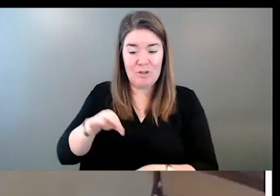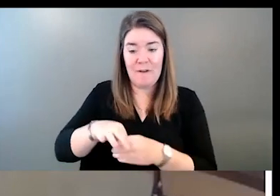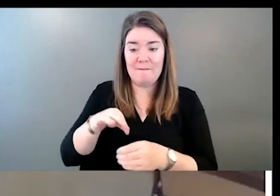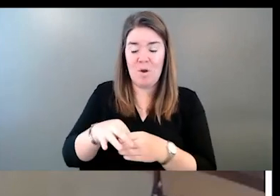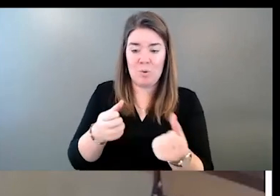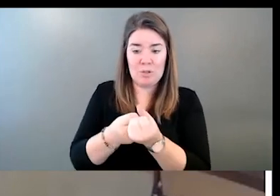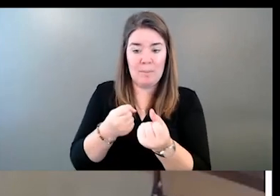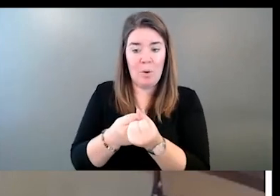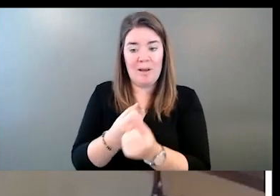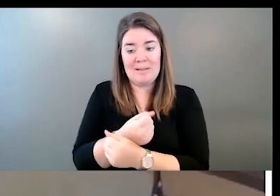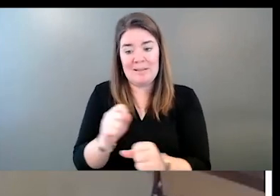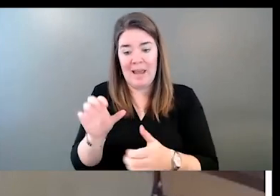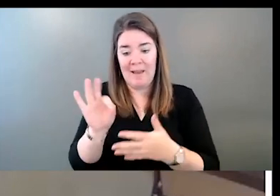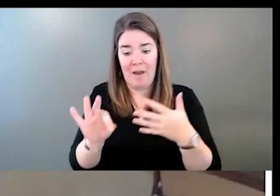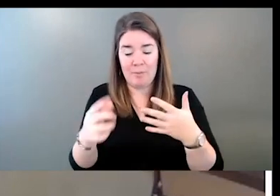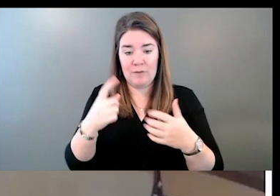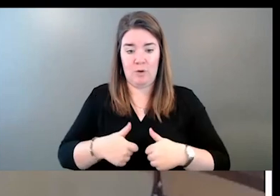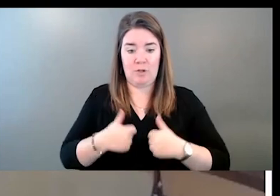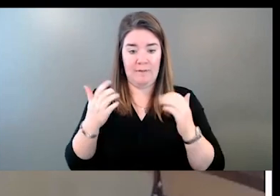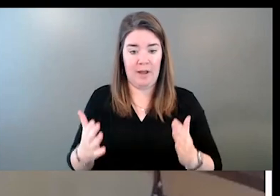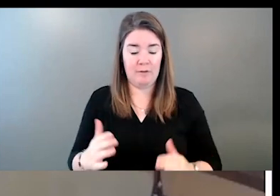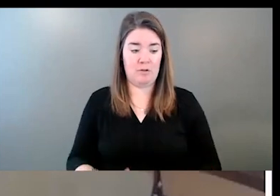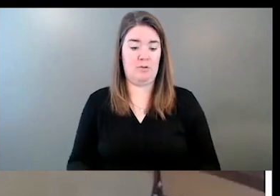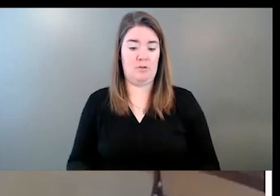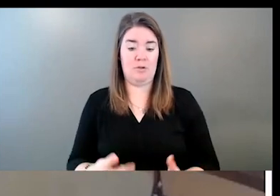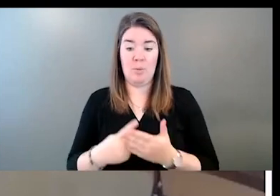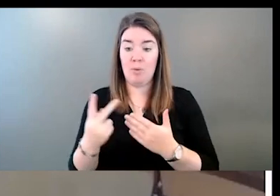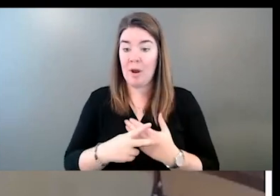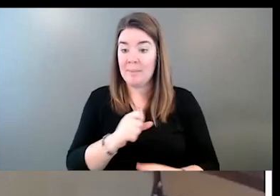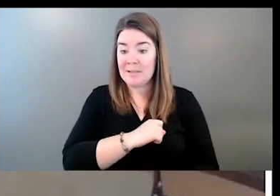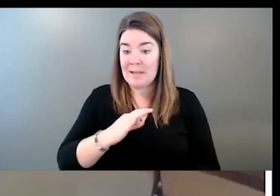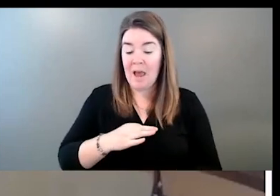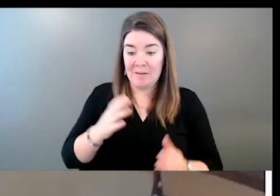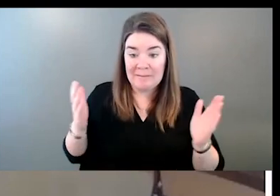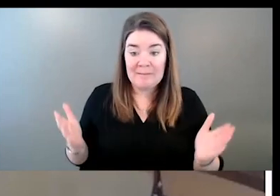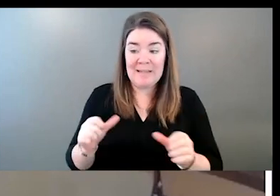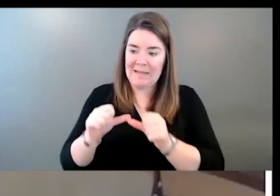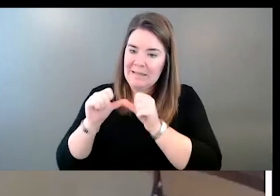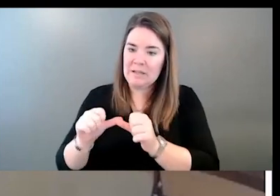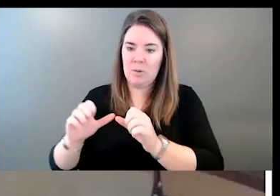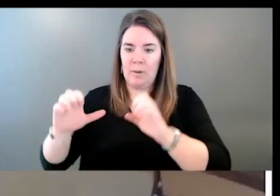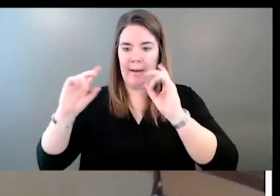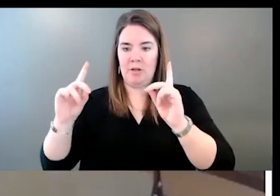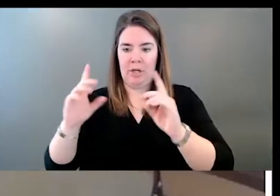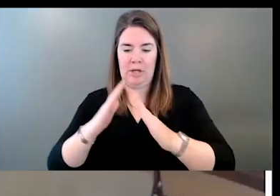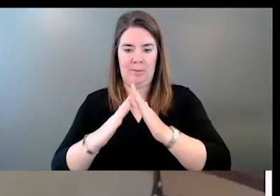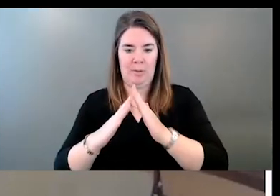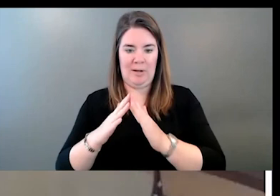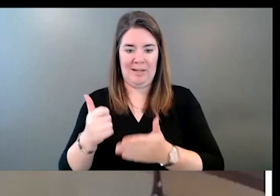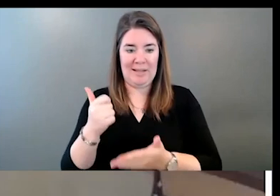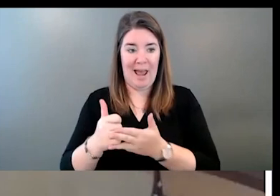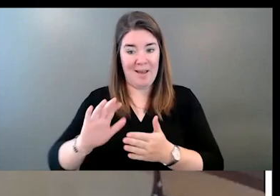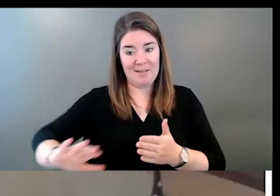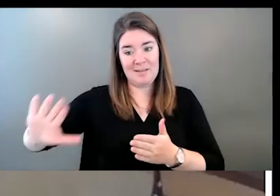for domestic violence survivors. Program staff, continue to educate your communities and ask for their support to prevent